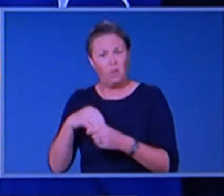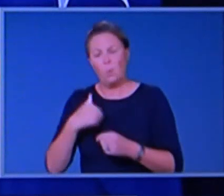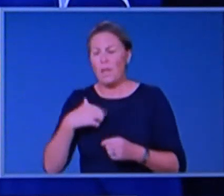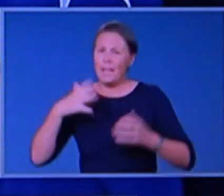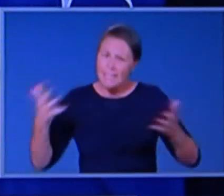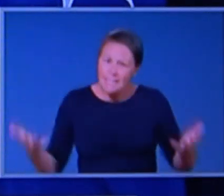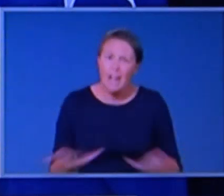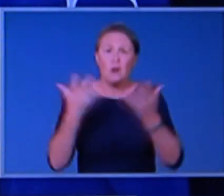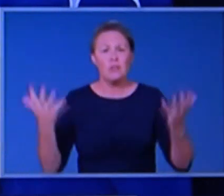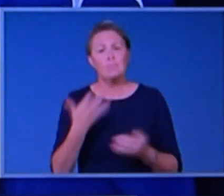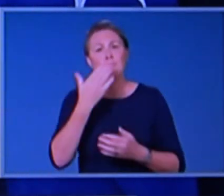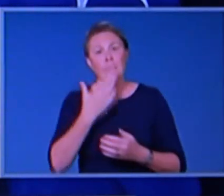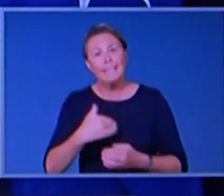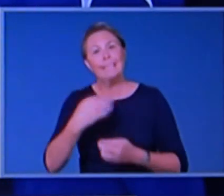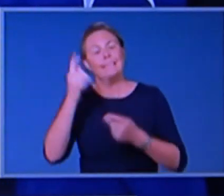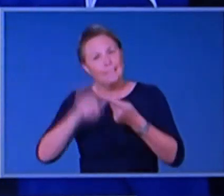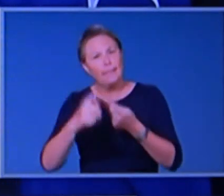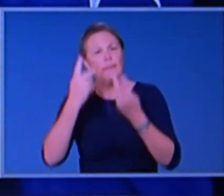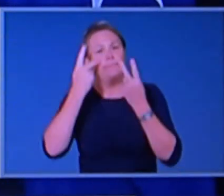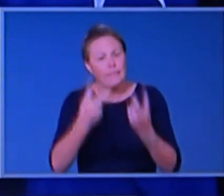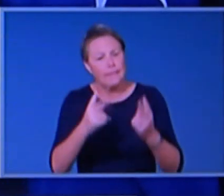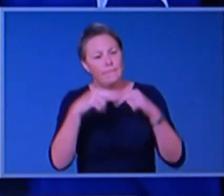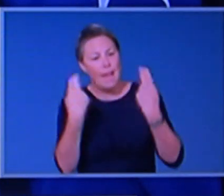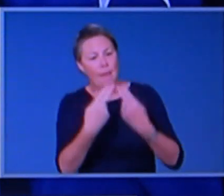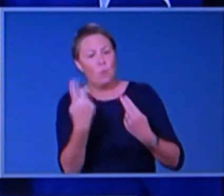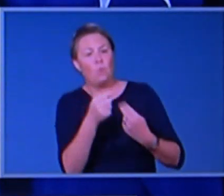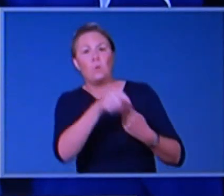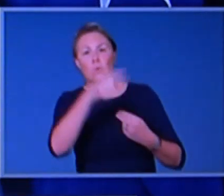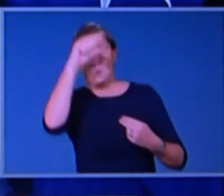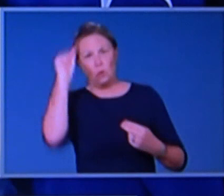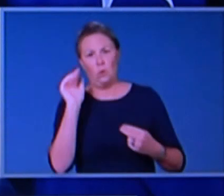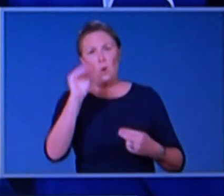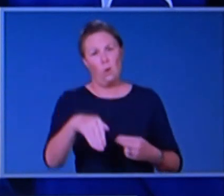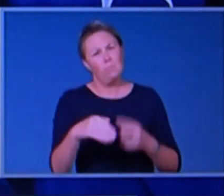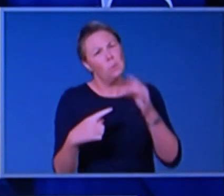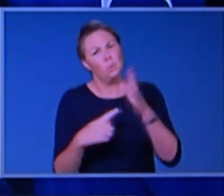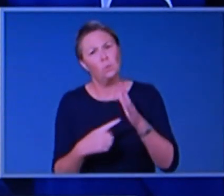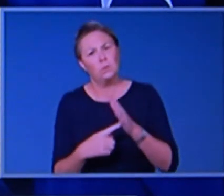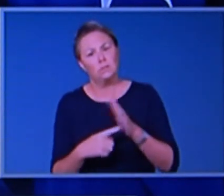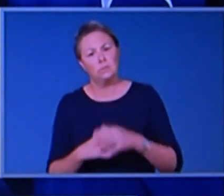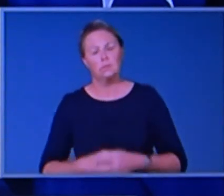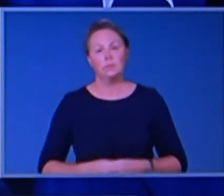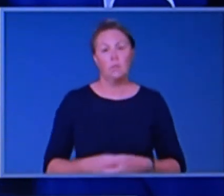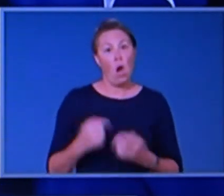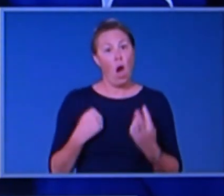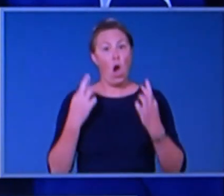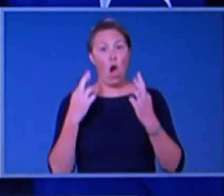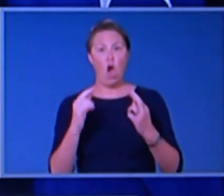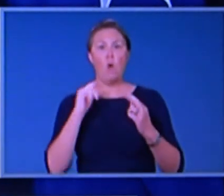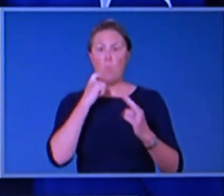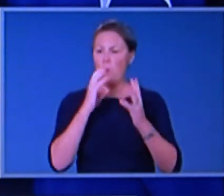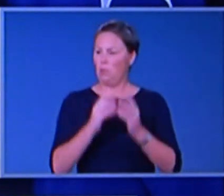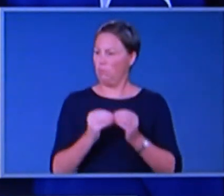serious medical reason why that would not be necessary. So let's hope that can be worked out consultatively and